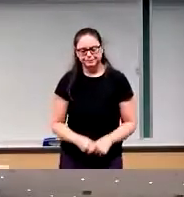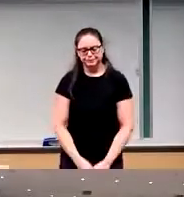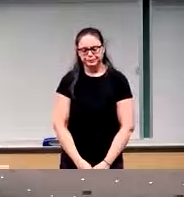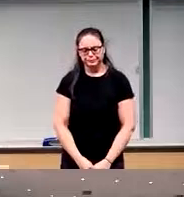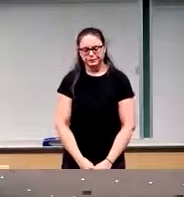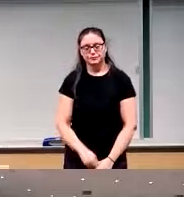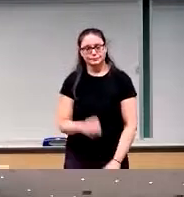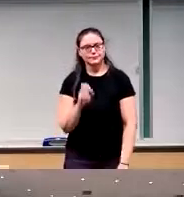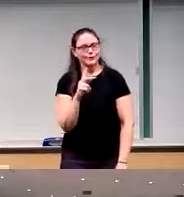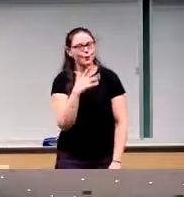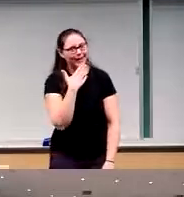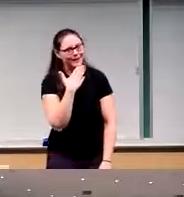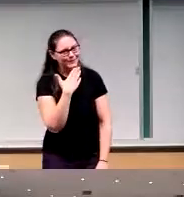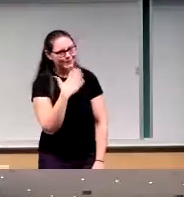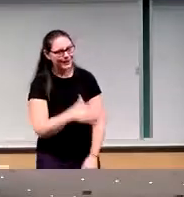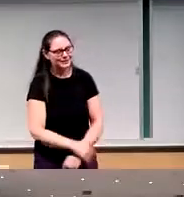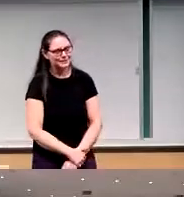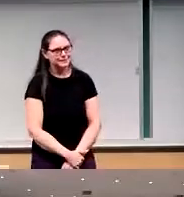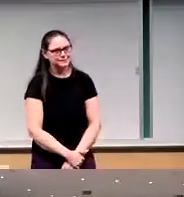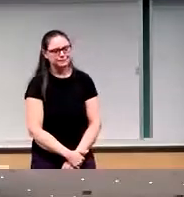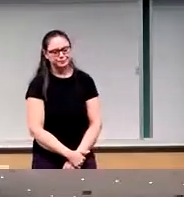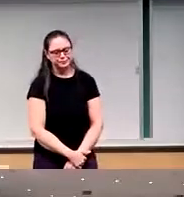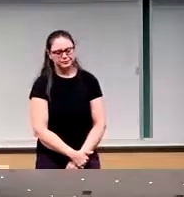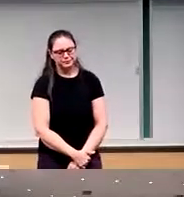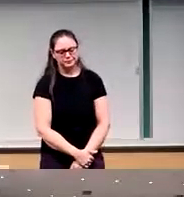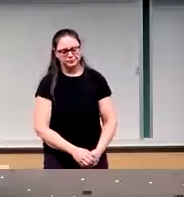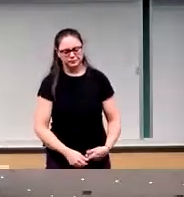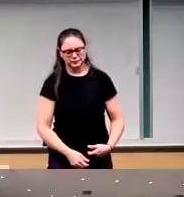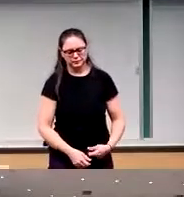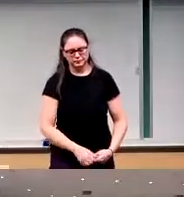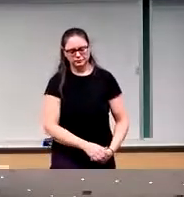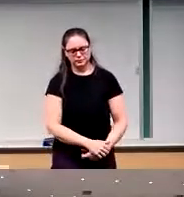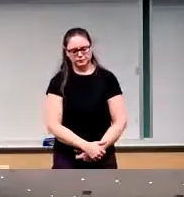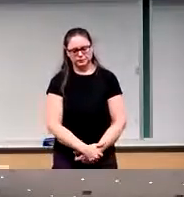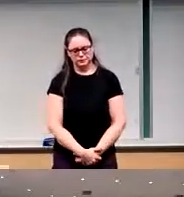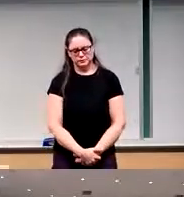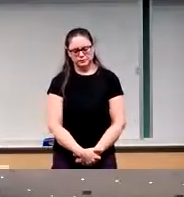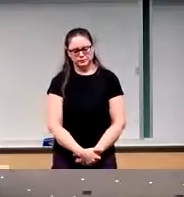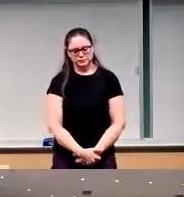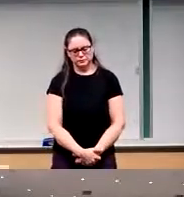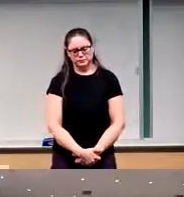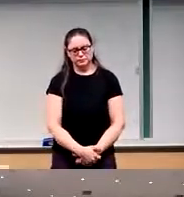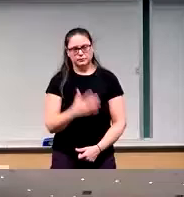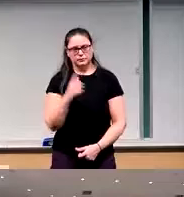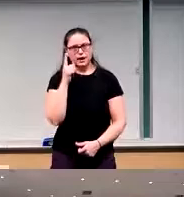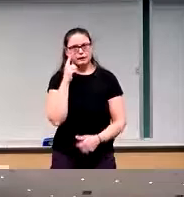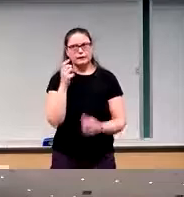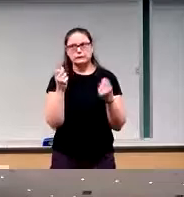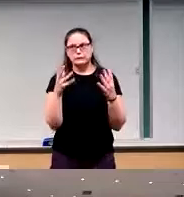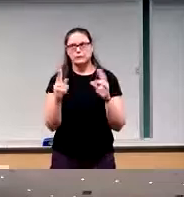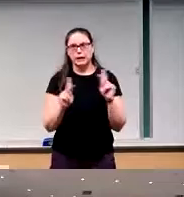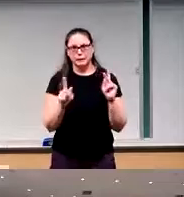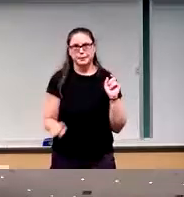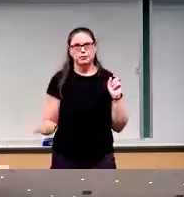Okay, yeah, thanks for that. And certainly, I think many people out there are